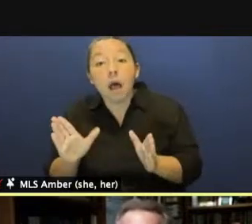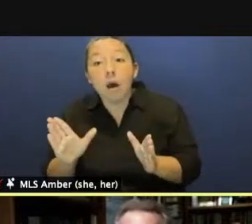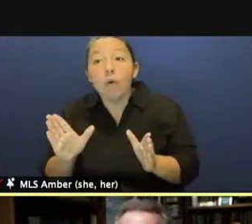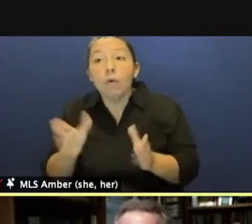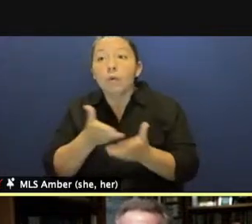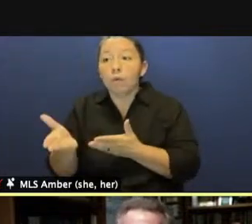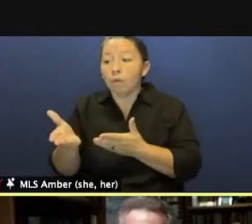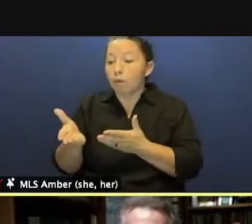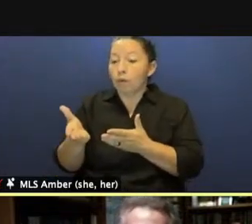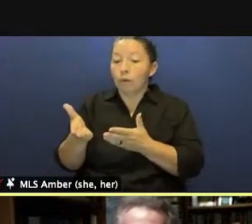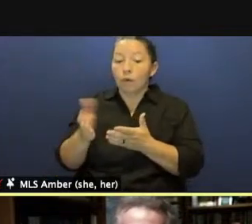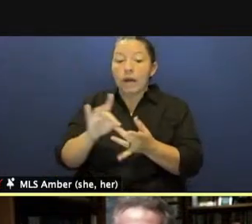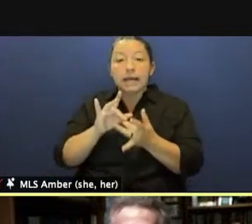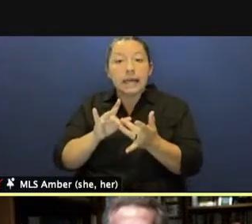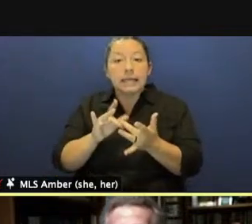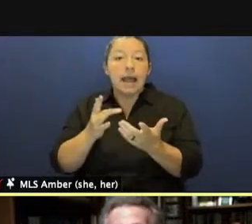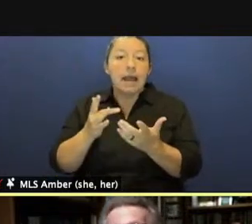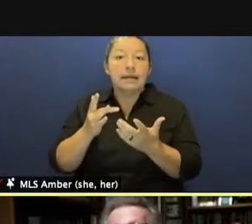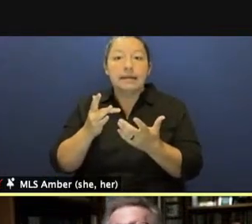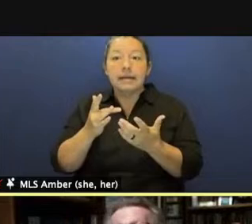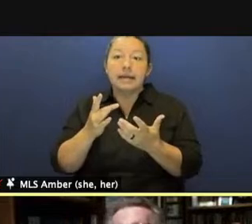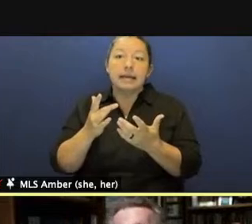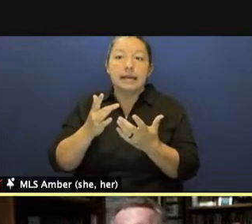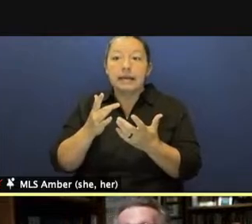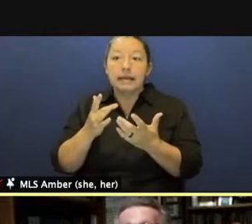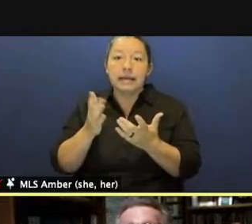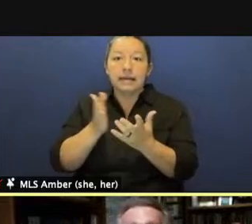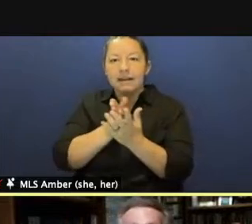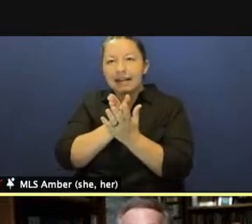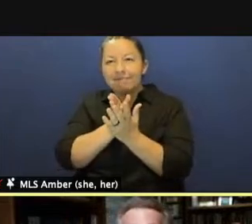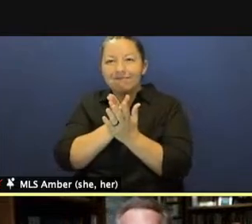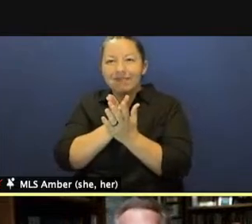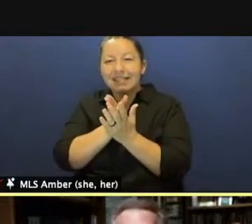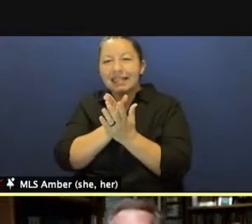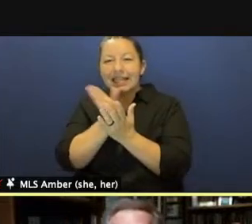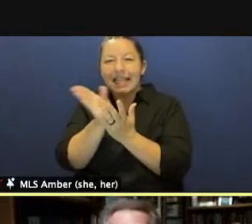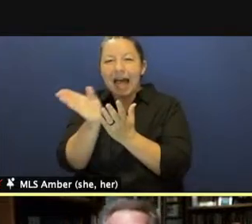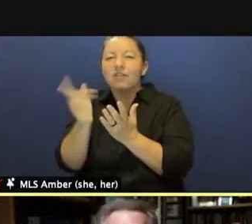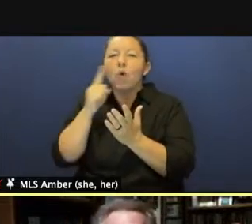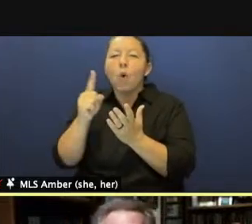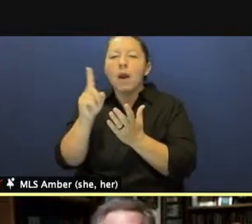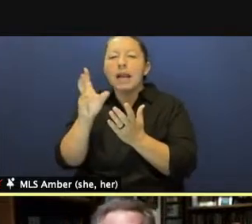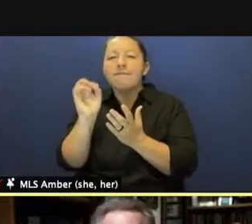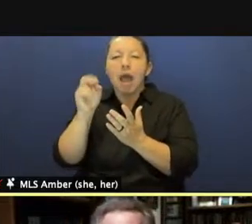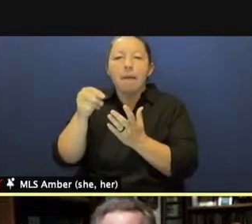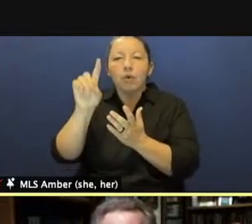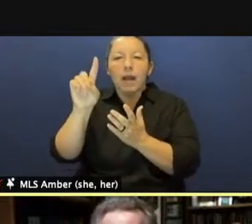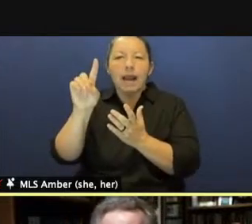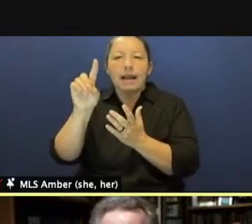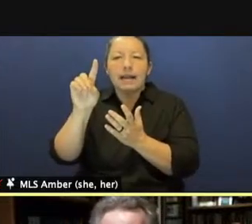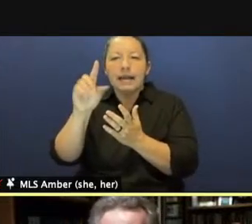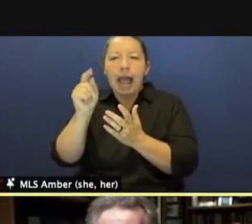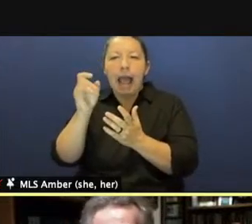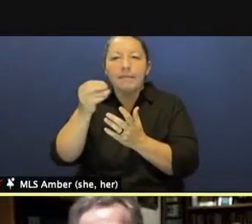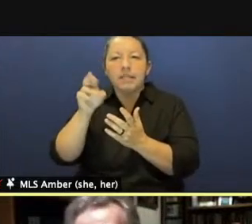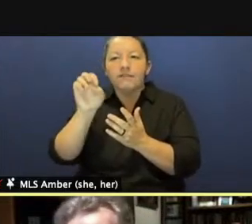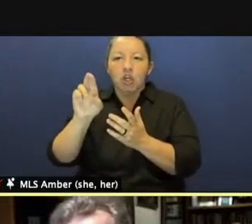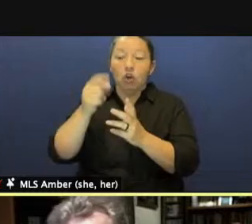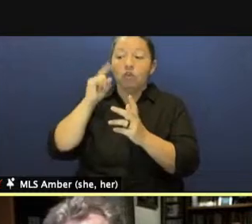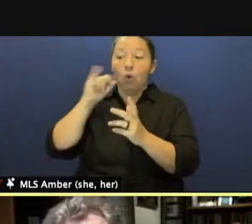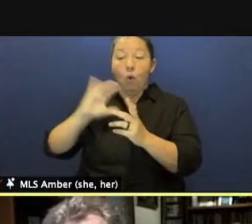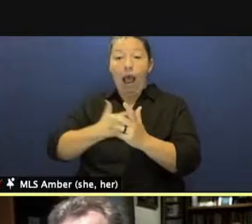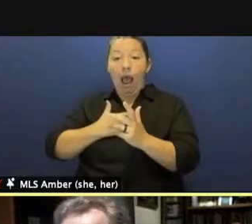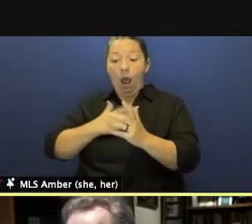through connected field lines for evaporated atmosphere coming from the Earth to the moon to